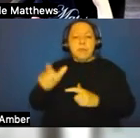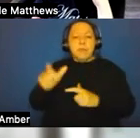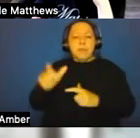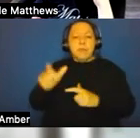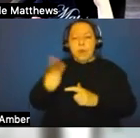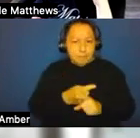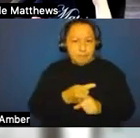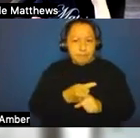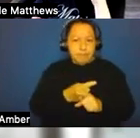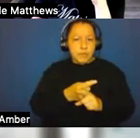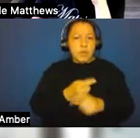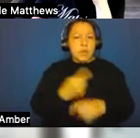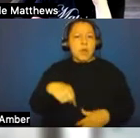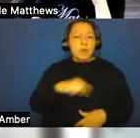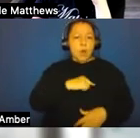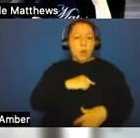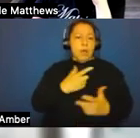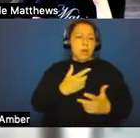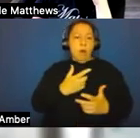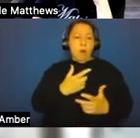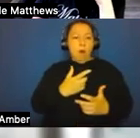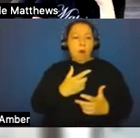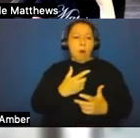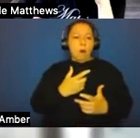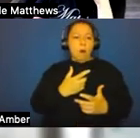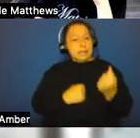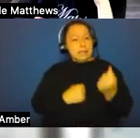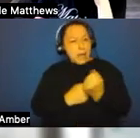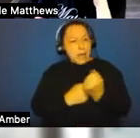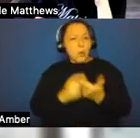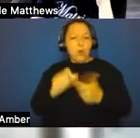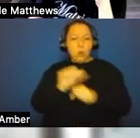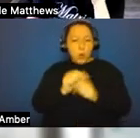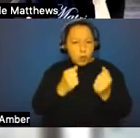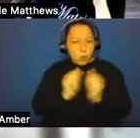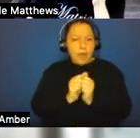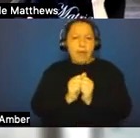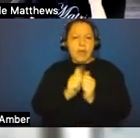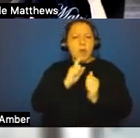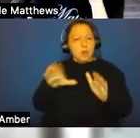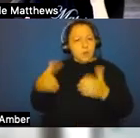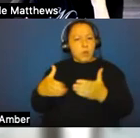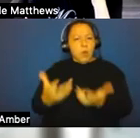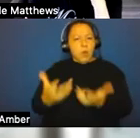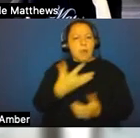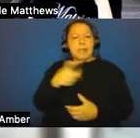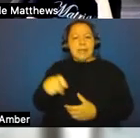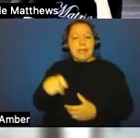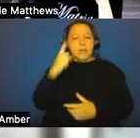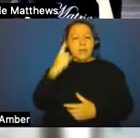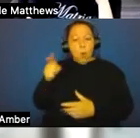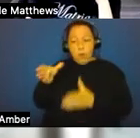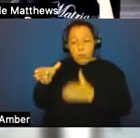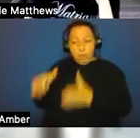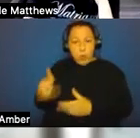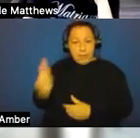with, working with, and revolving around the wants and needs of the victim survivor. Now, I want to say that's a really